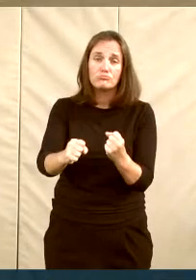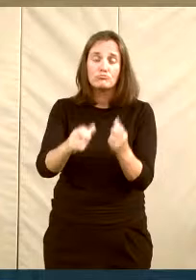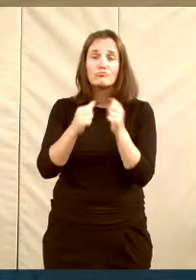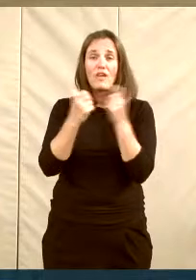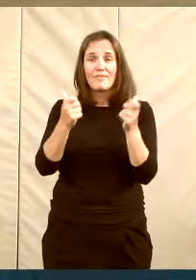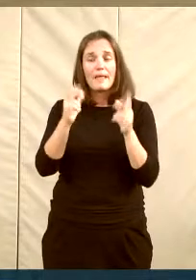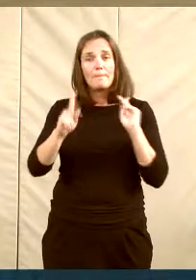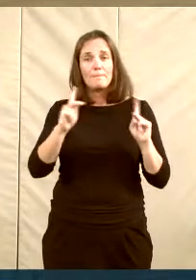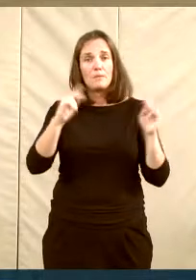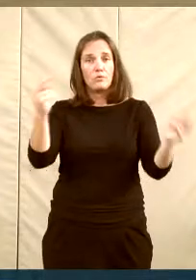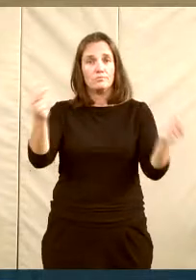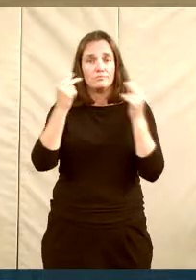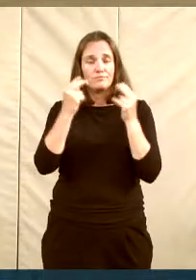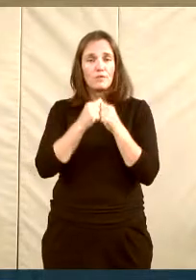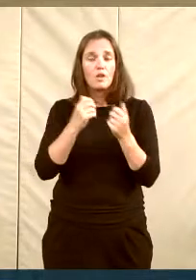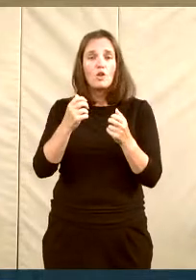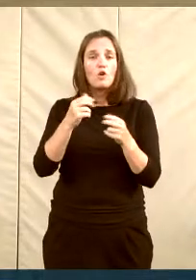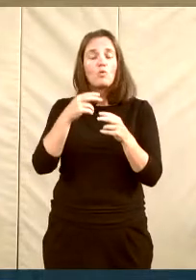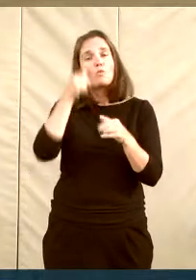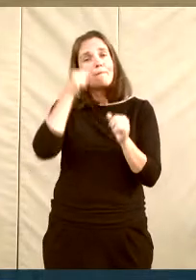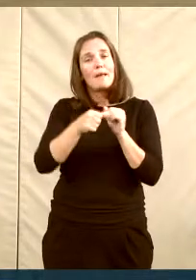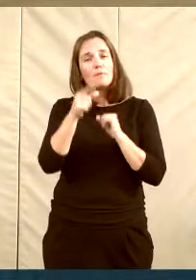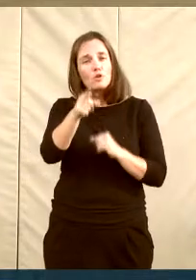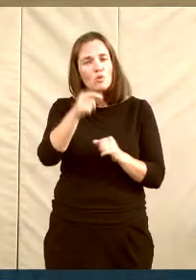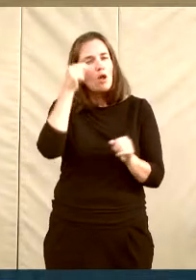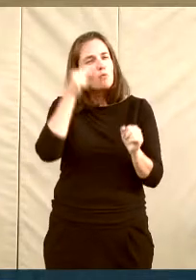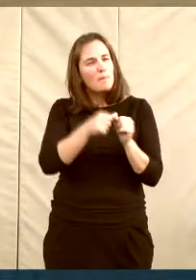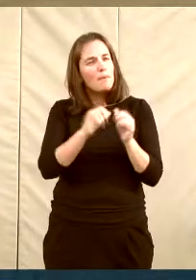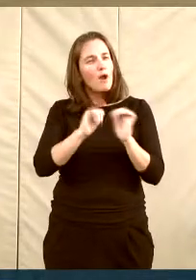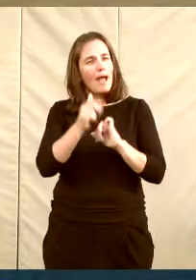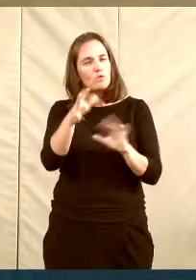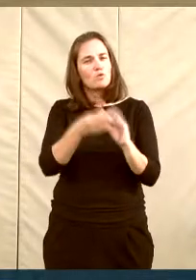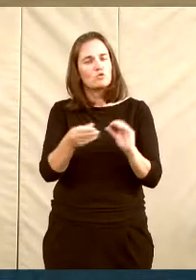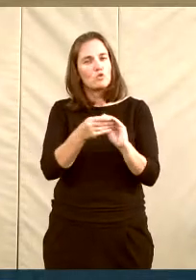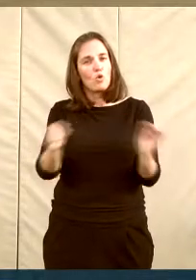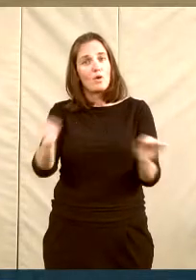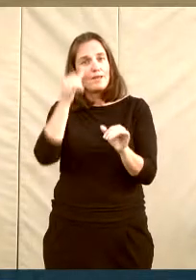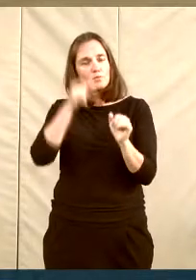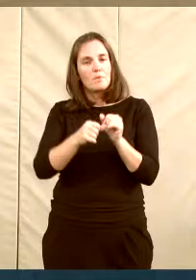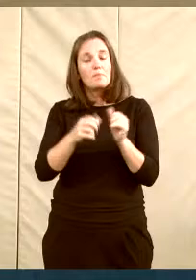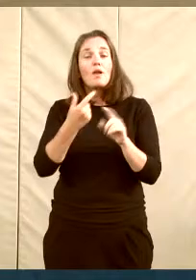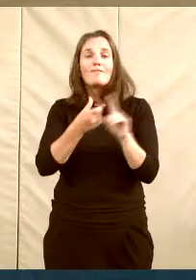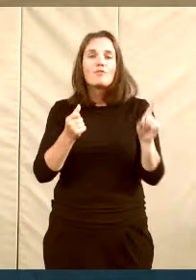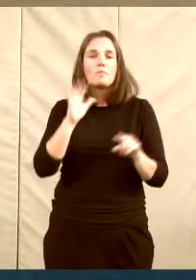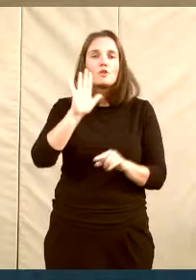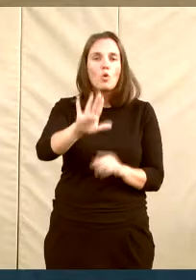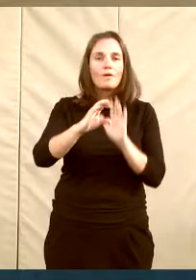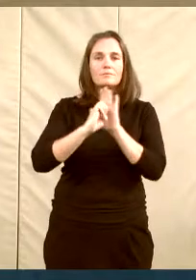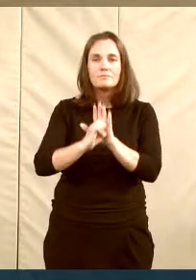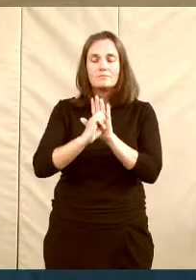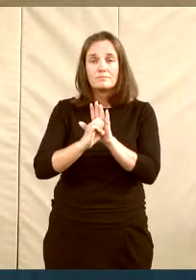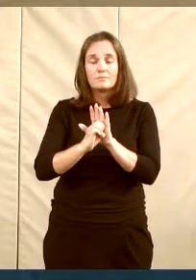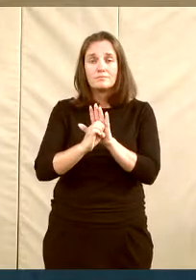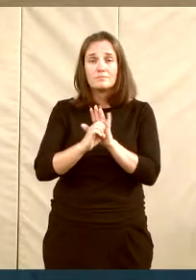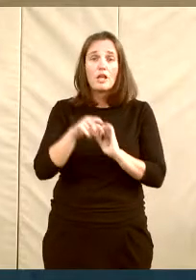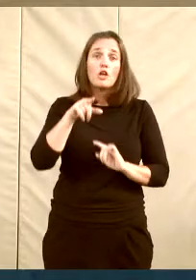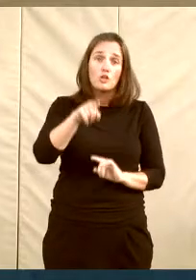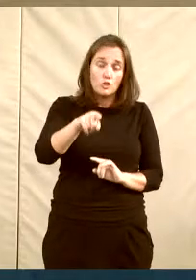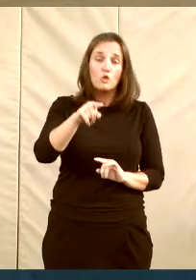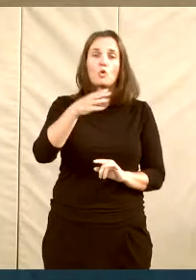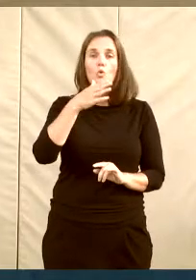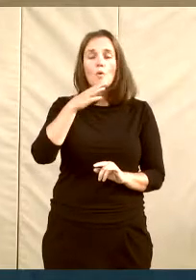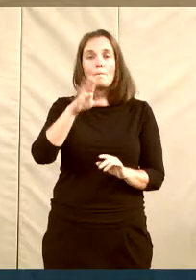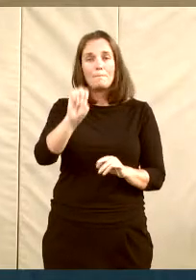you. Remember that the way that your story is remembered is by the chapters you write. Leave your best piece of